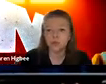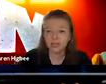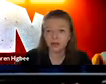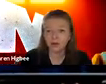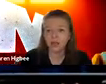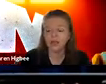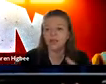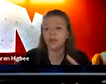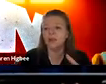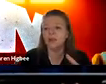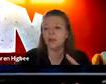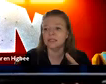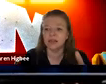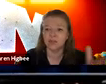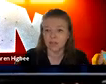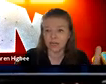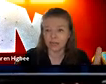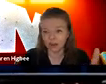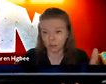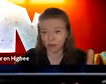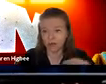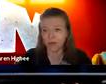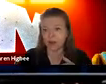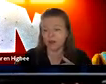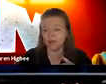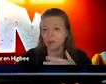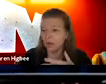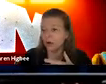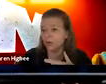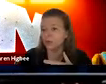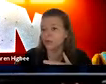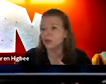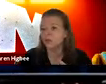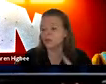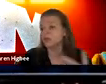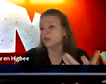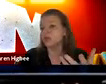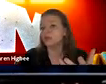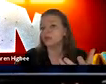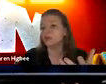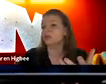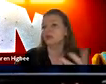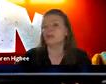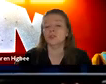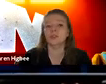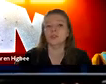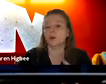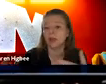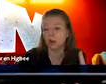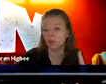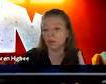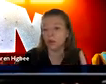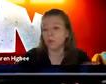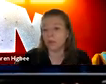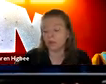beautiful keynote and then a set it and forget it camera in the back of a breakout room, which is what they usually do. They usually drop